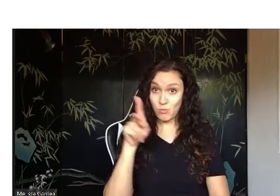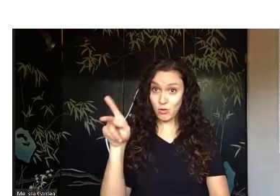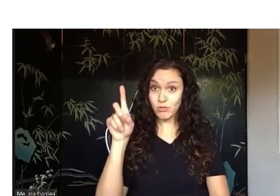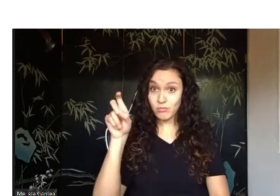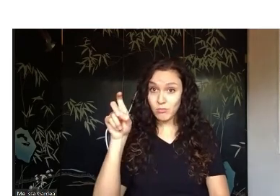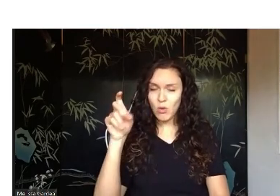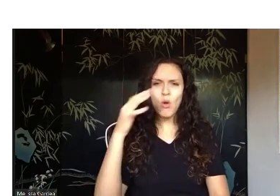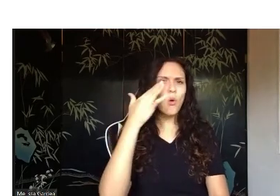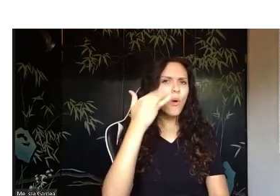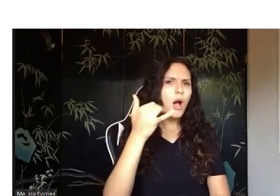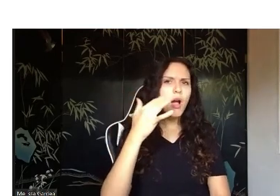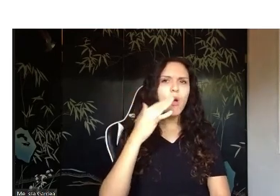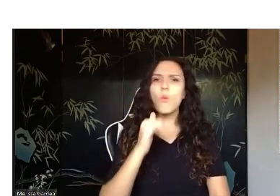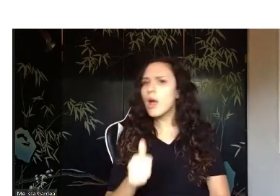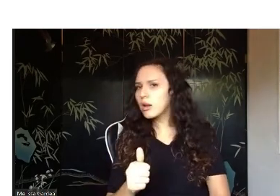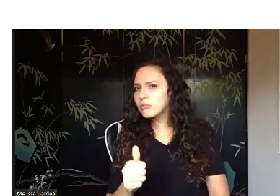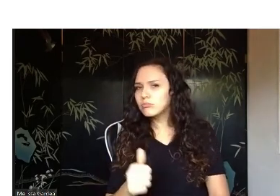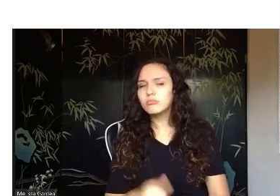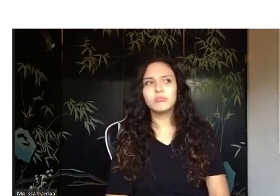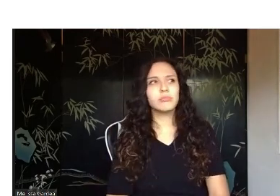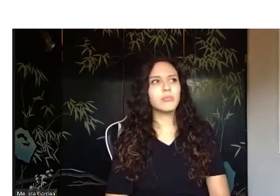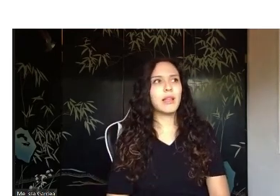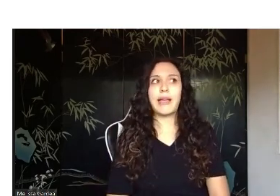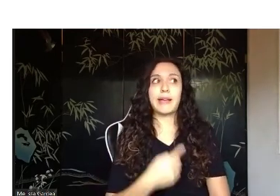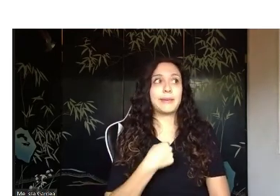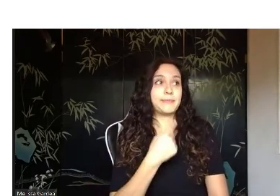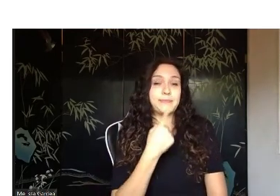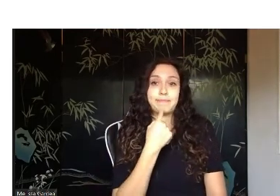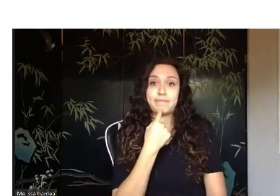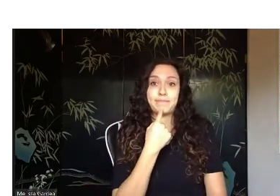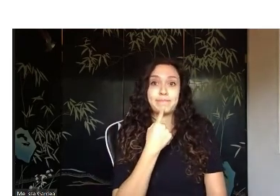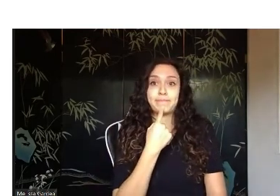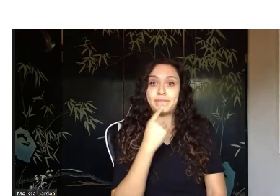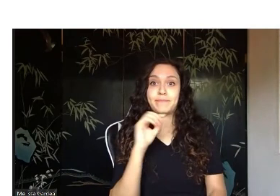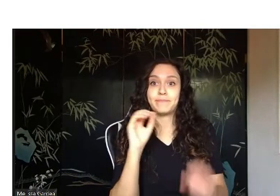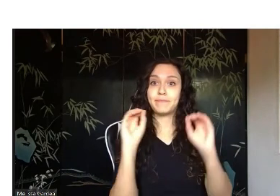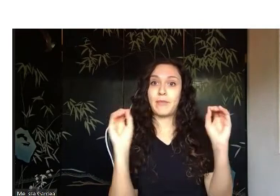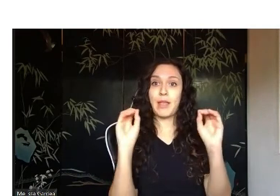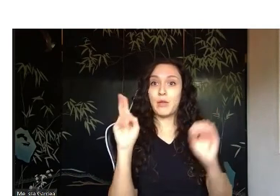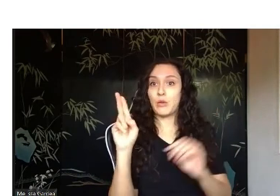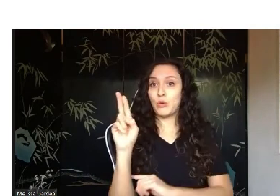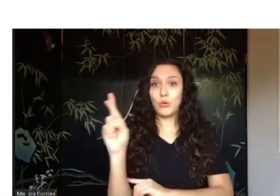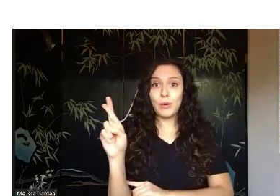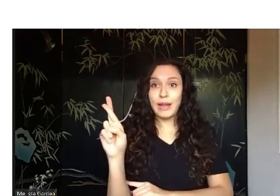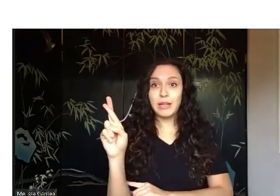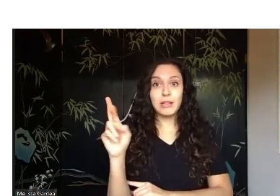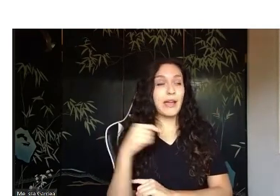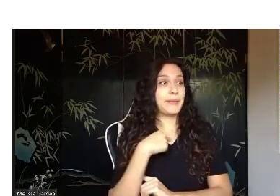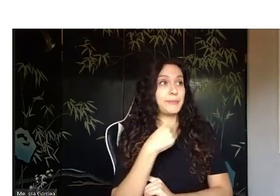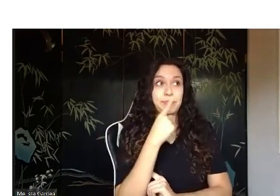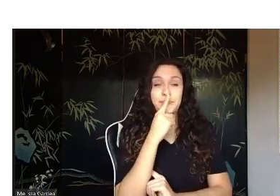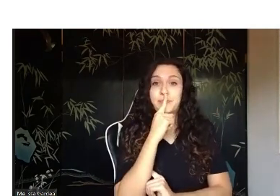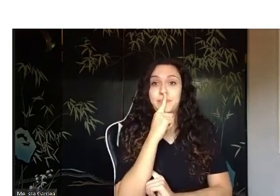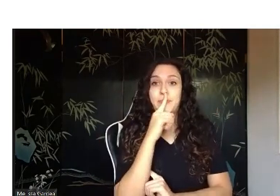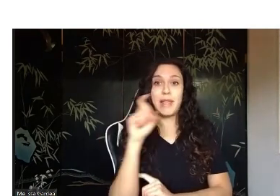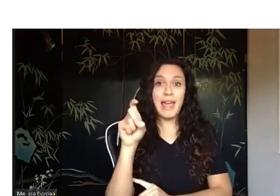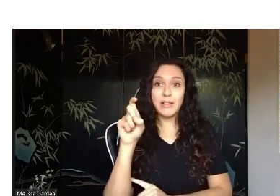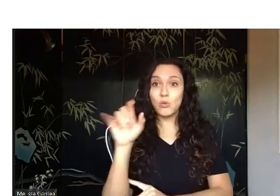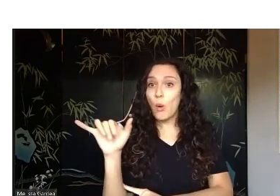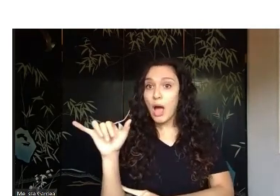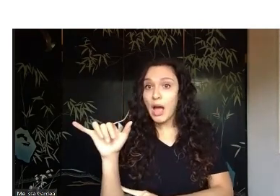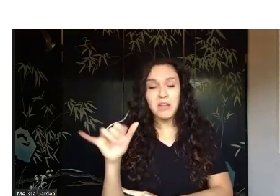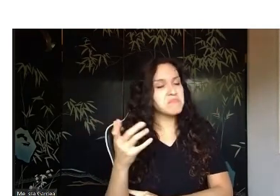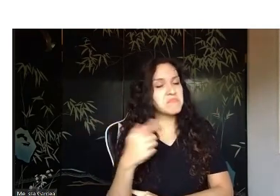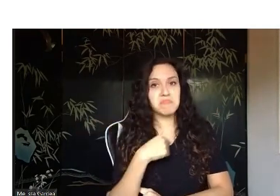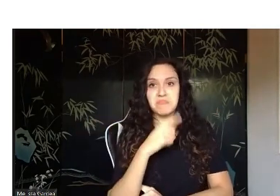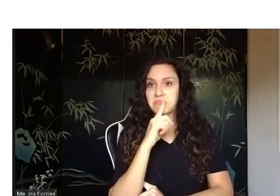All right, is this proportional? Why or why not? All right, well, I didn't say what the units were. I didn't say which one was X, which